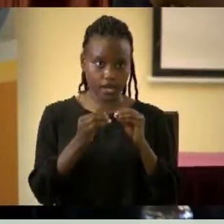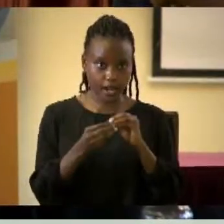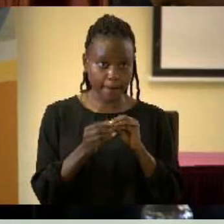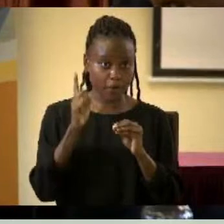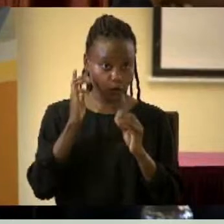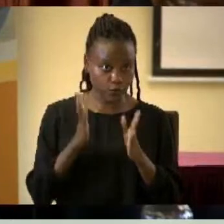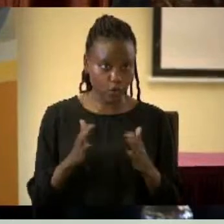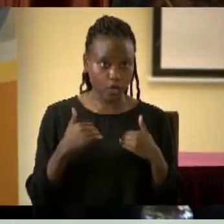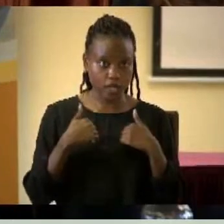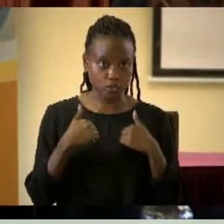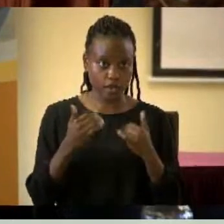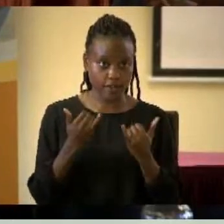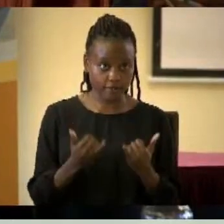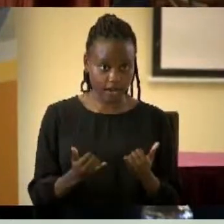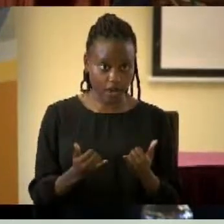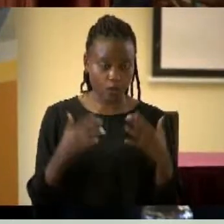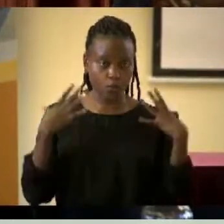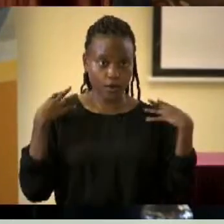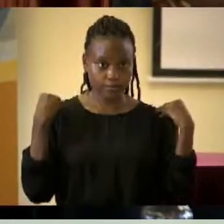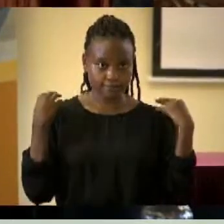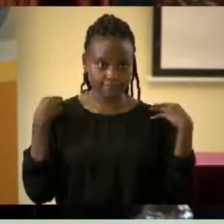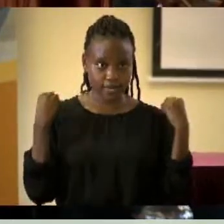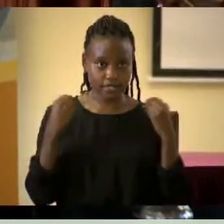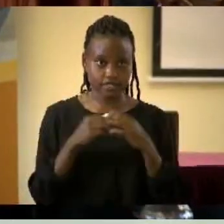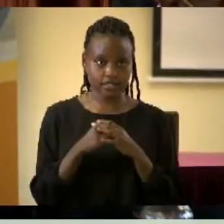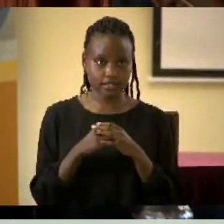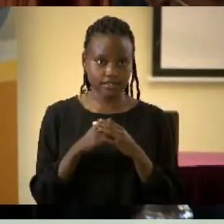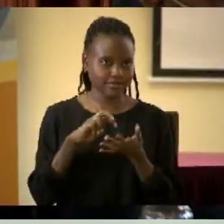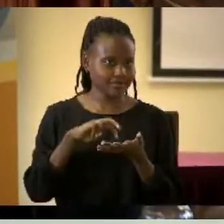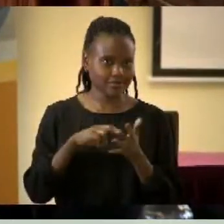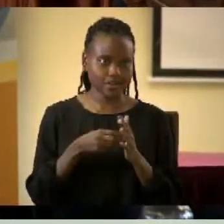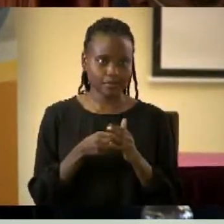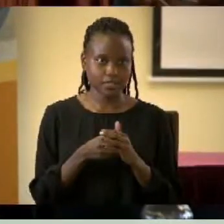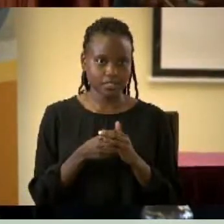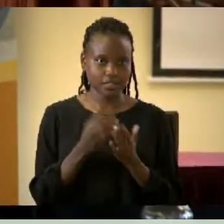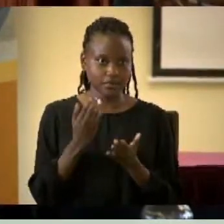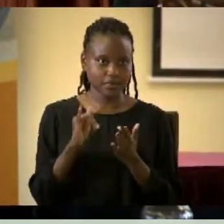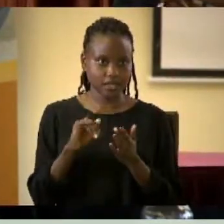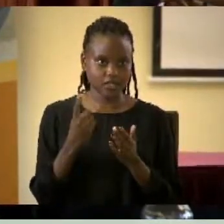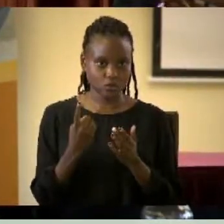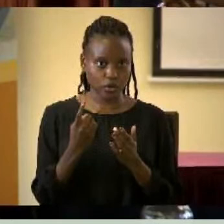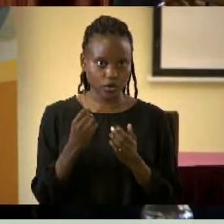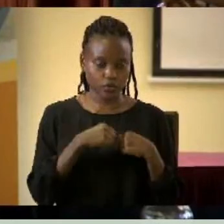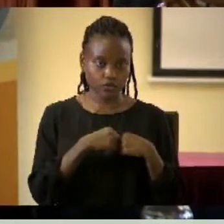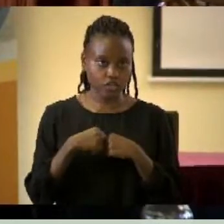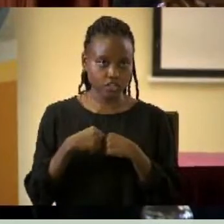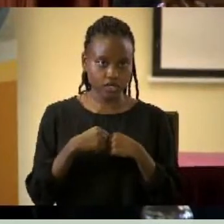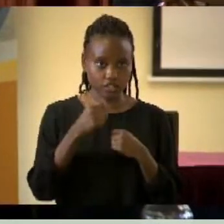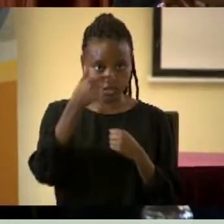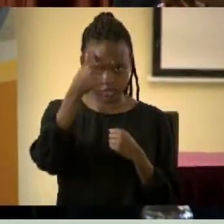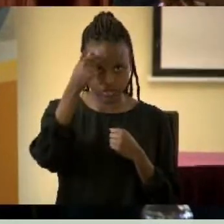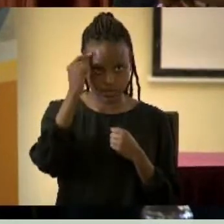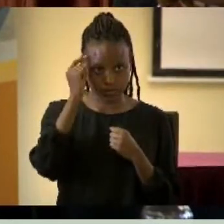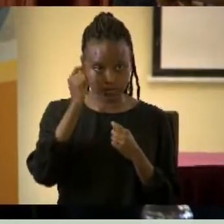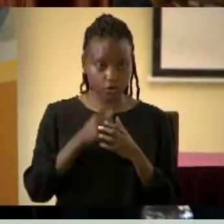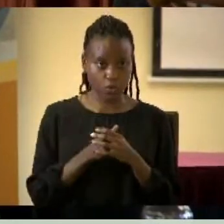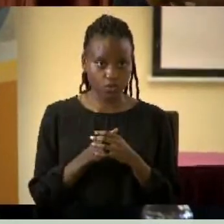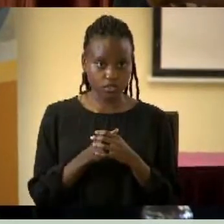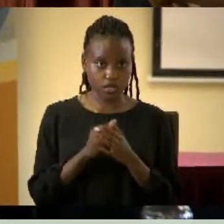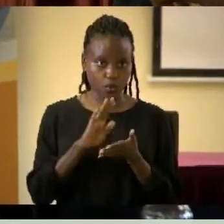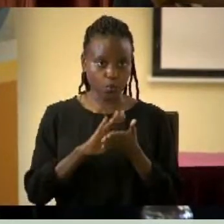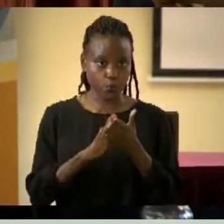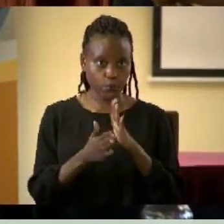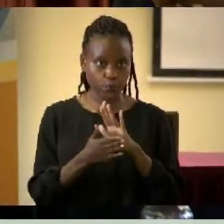have currently practicing. I mean, maybe that is one of the challenges, because